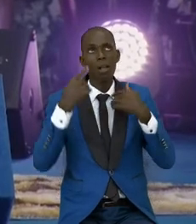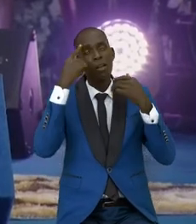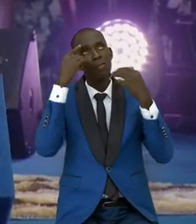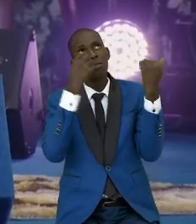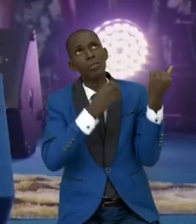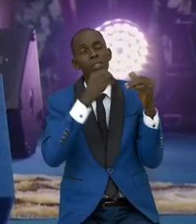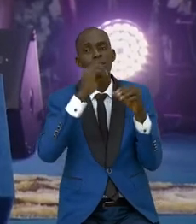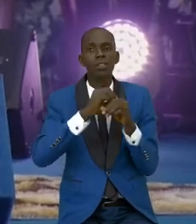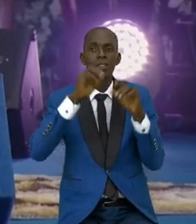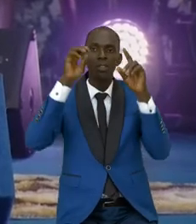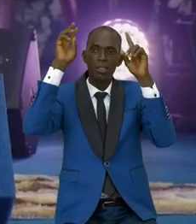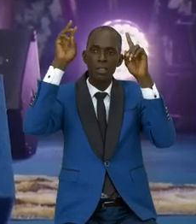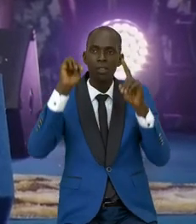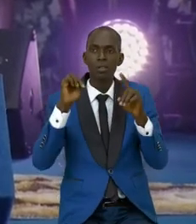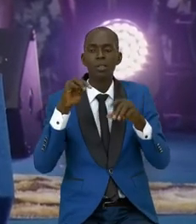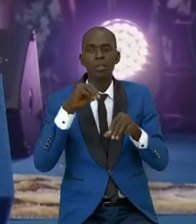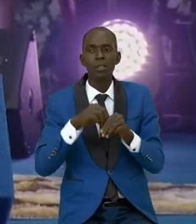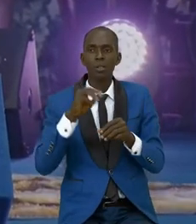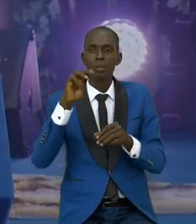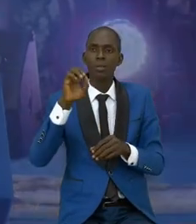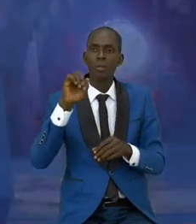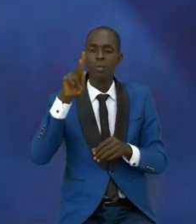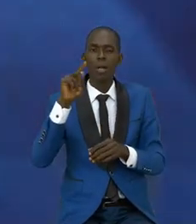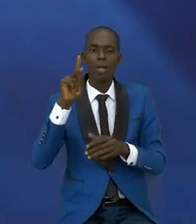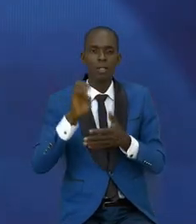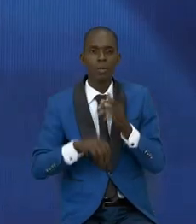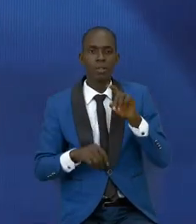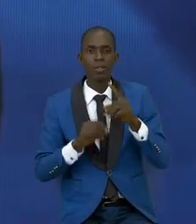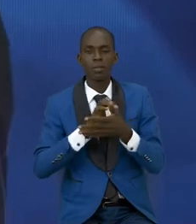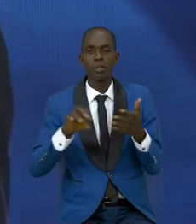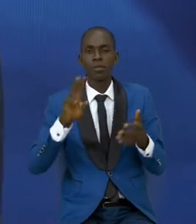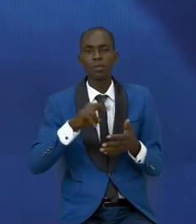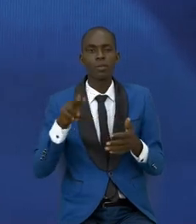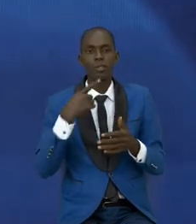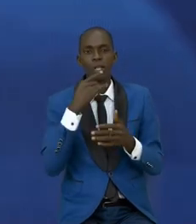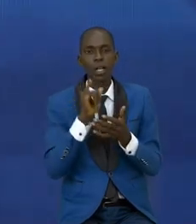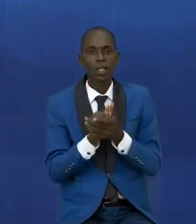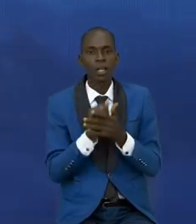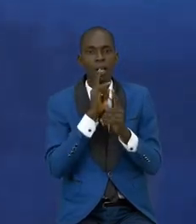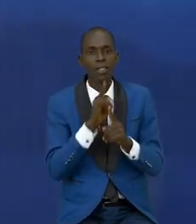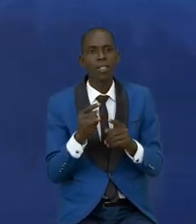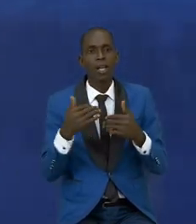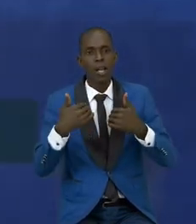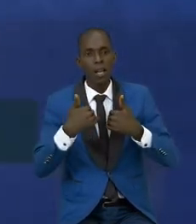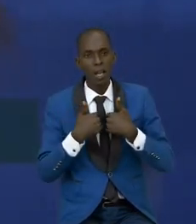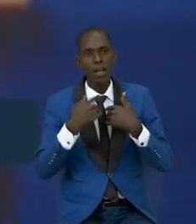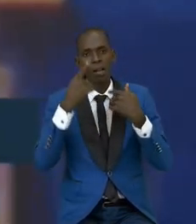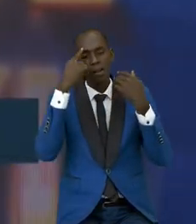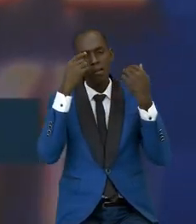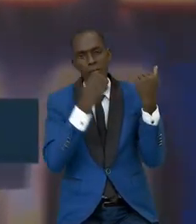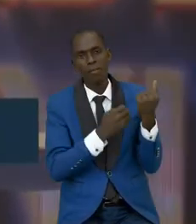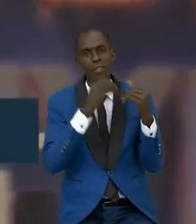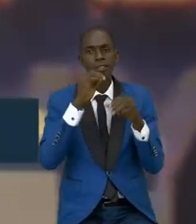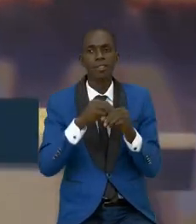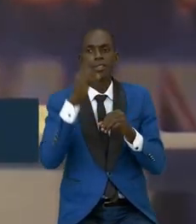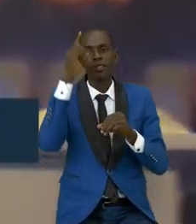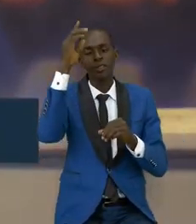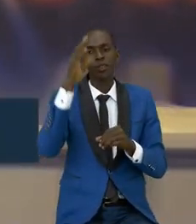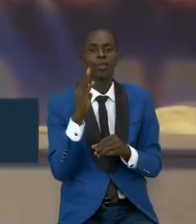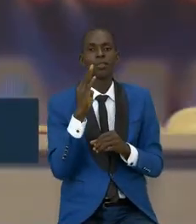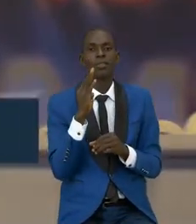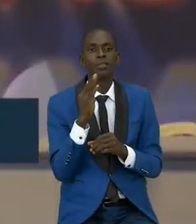Mark 11, 22, Jesus answering says, have faith in God. At